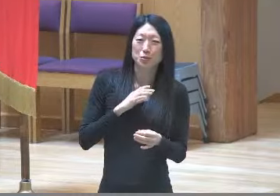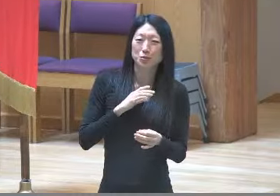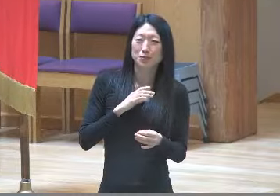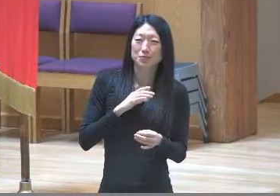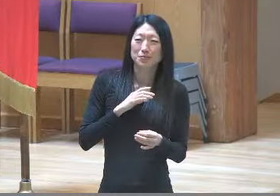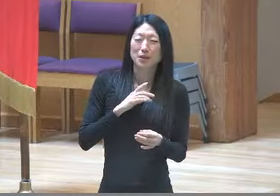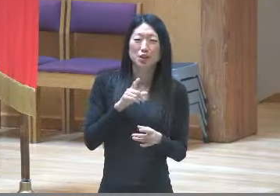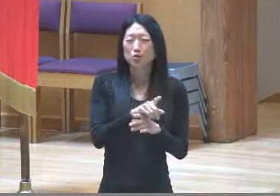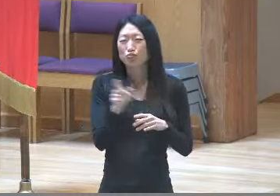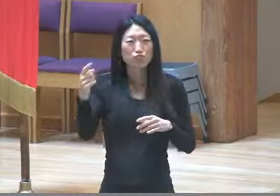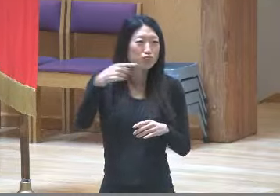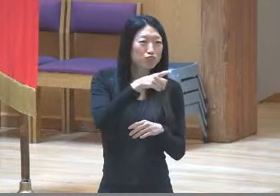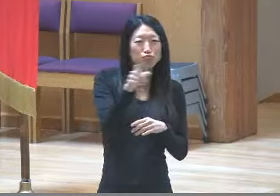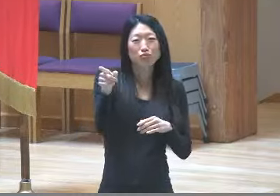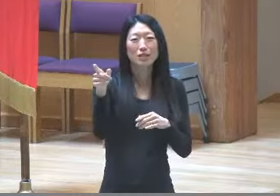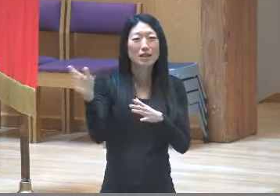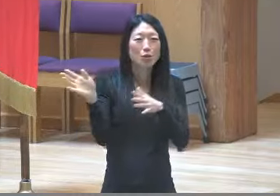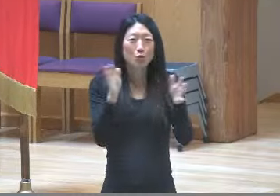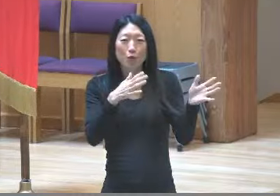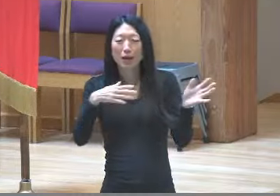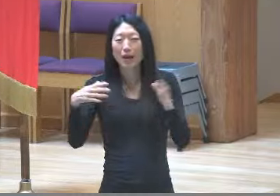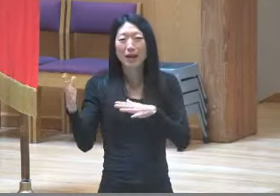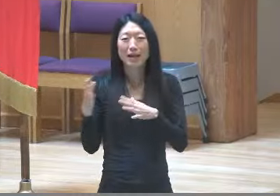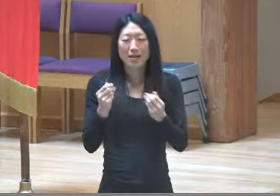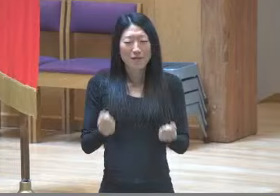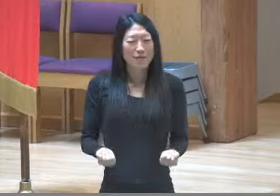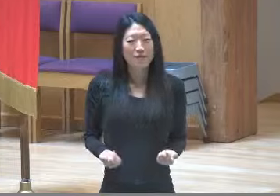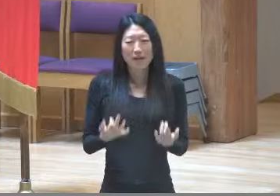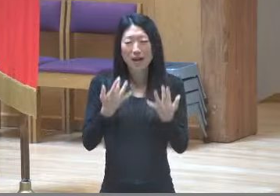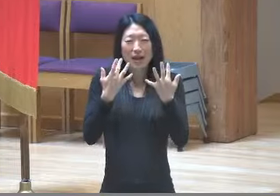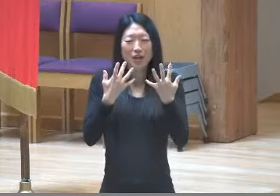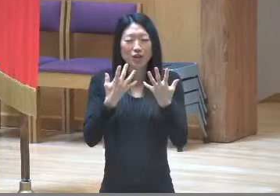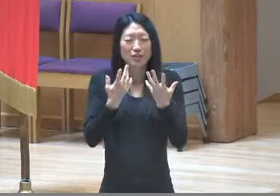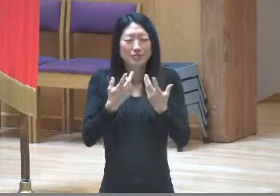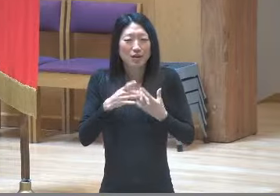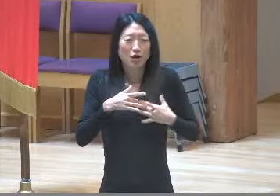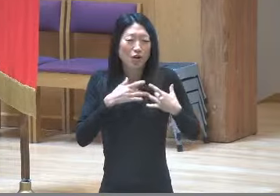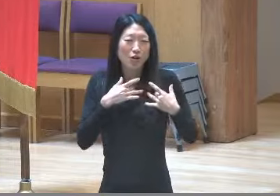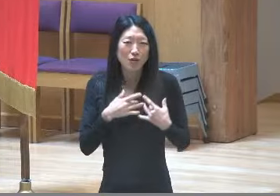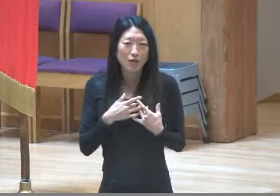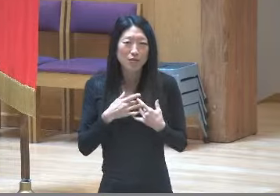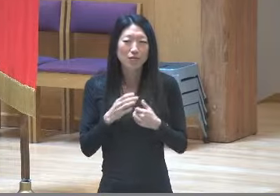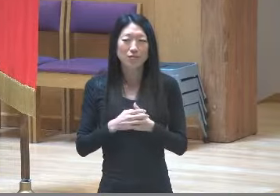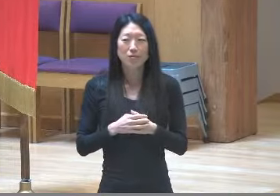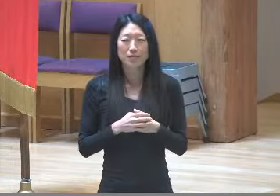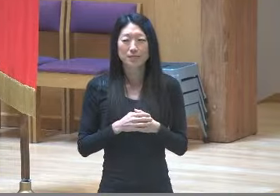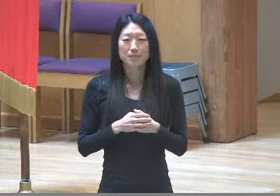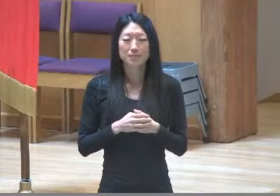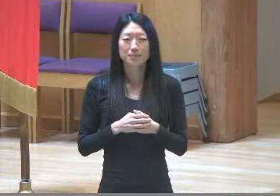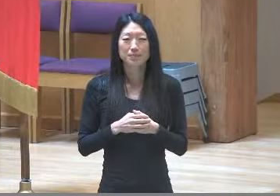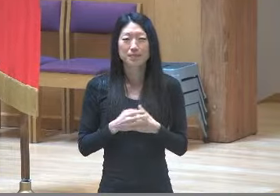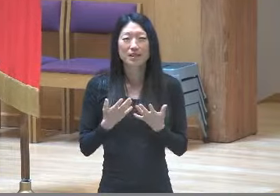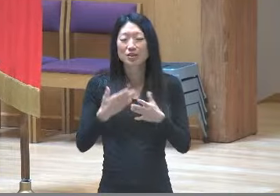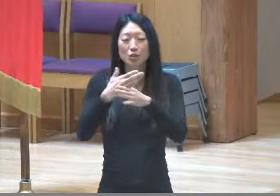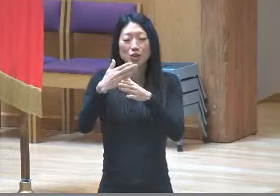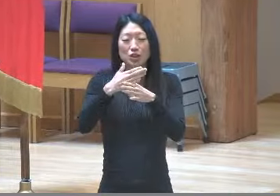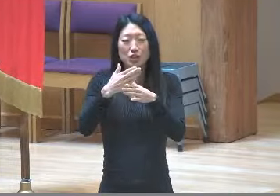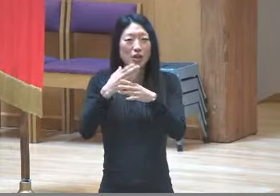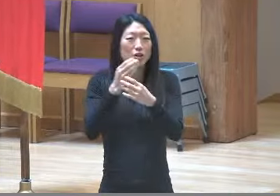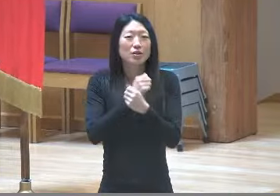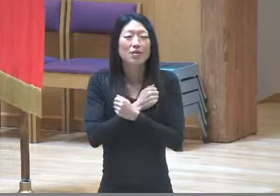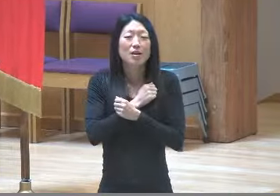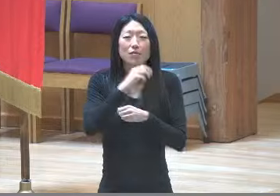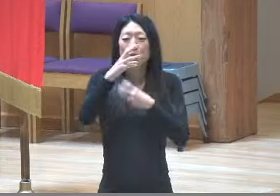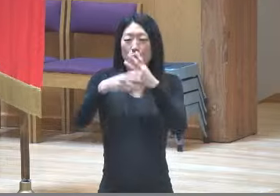You whoosh around like the wind, and you have fire that burns in our hearts. Let's go share your love with